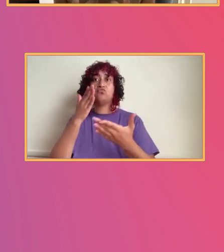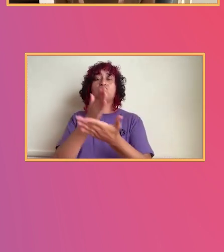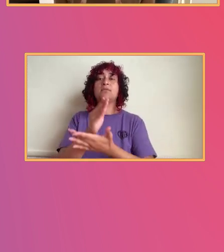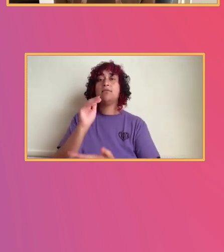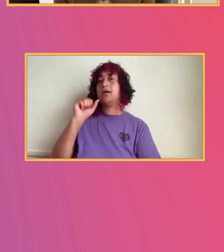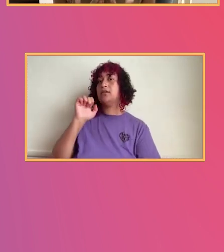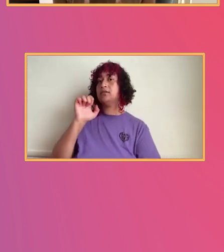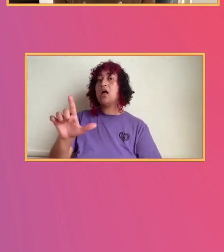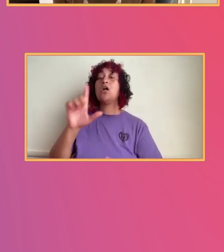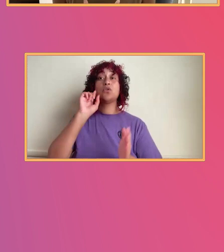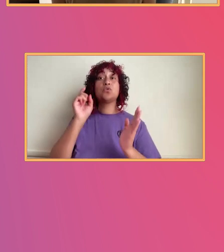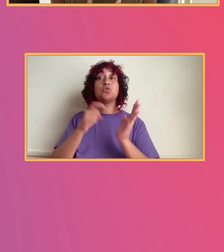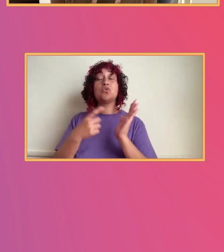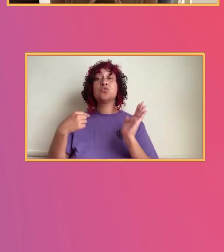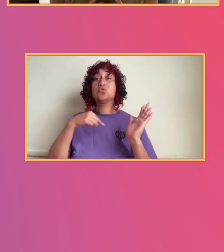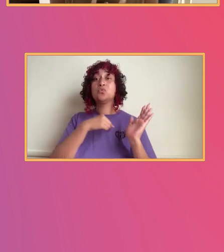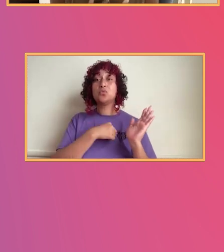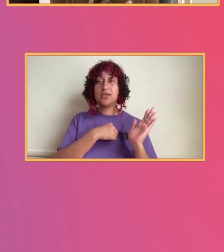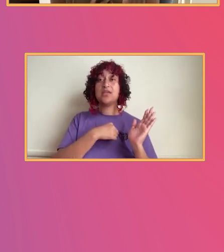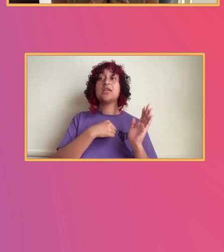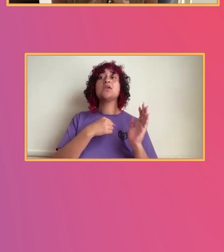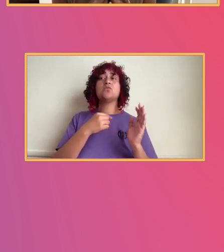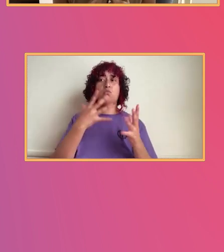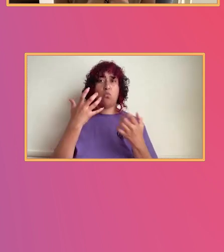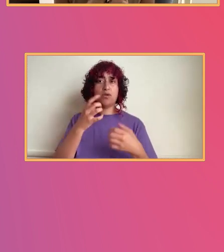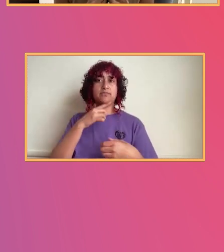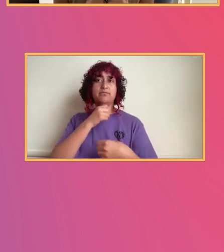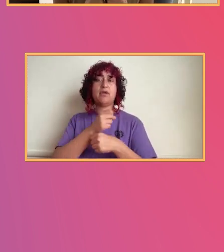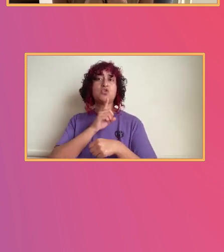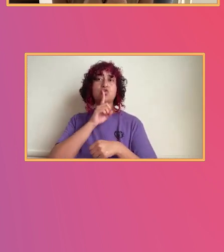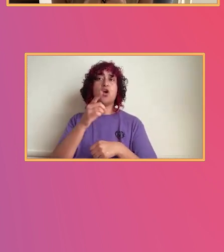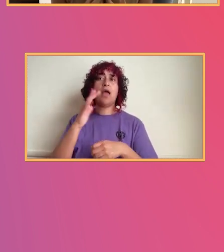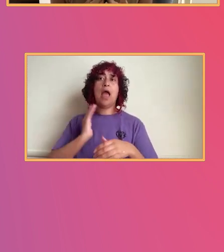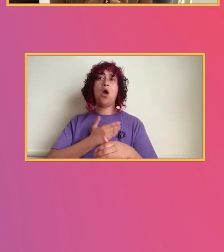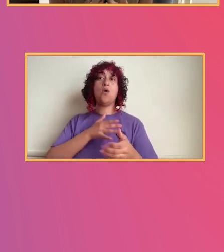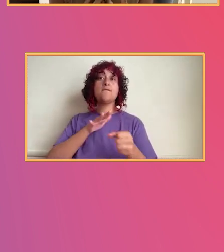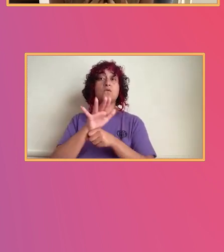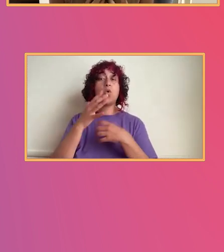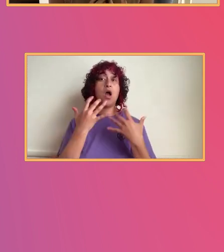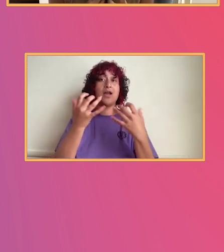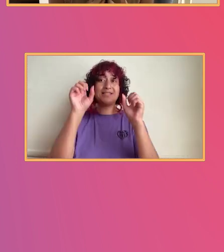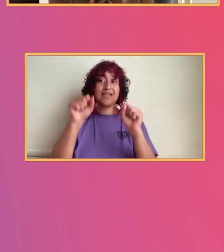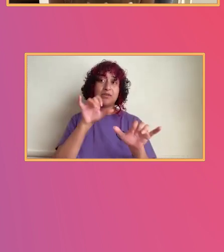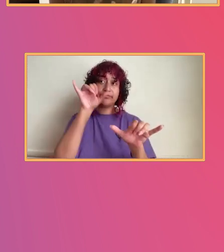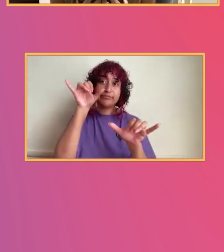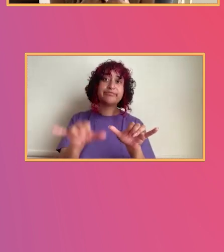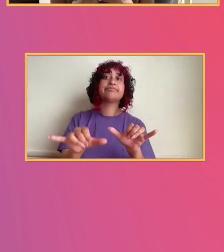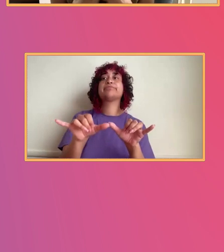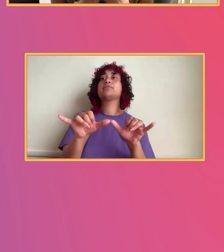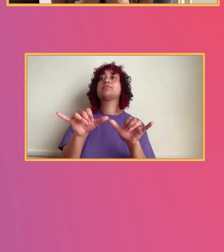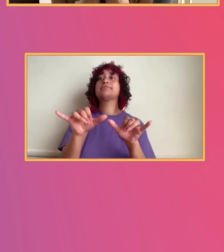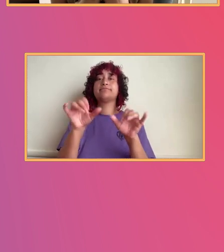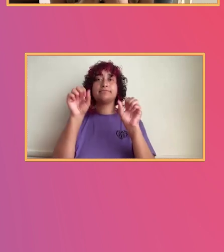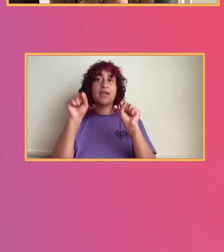ASL, you will notice that we, to make sure that our entire audience can be present, can be accommodated for,